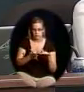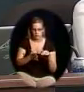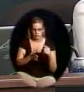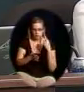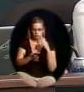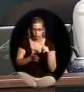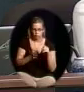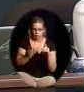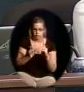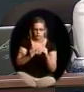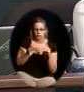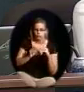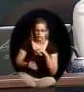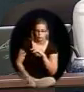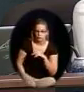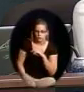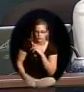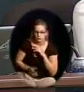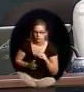personnel.